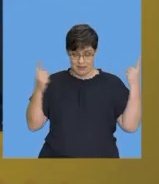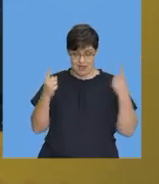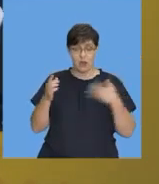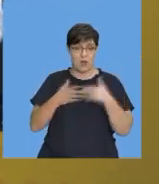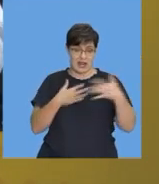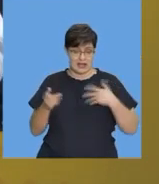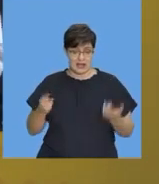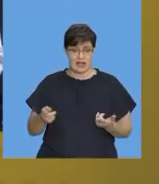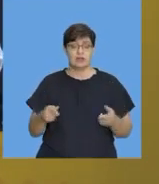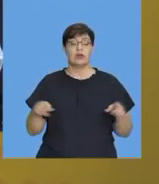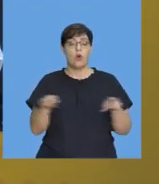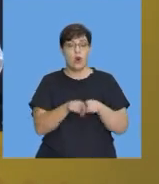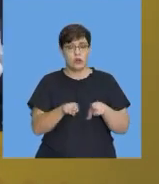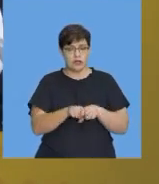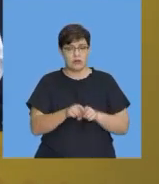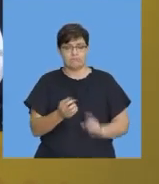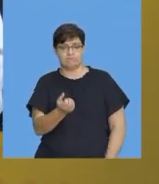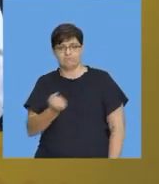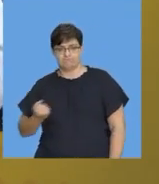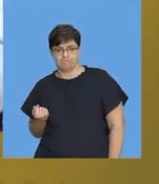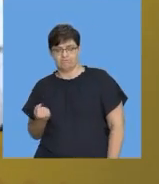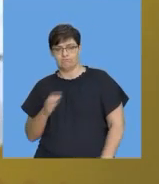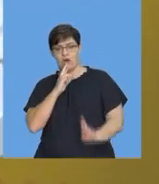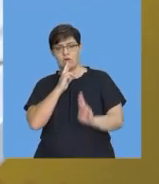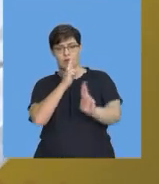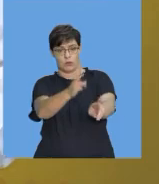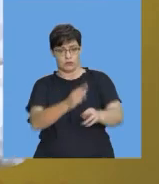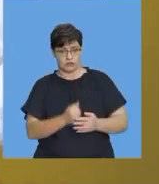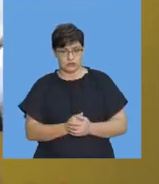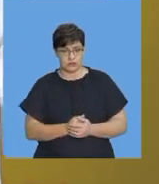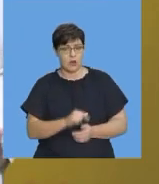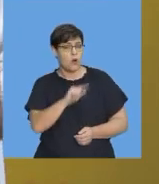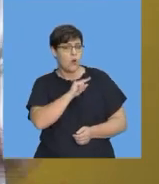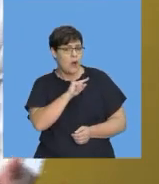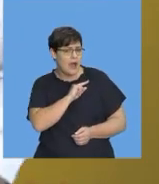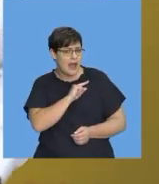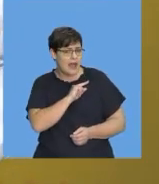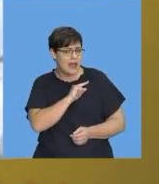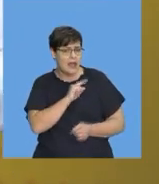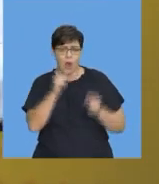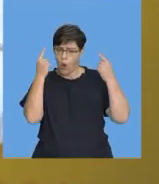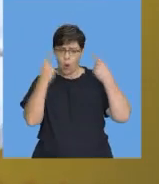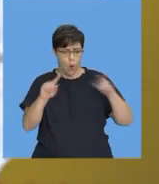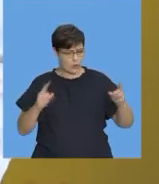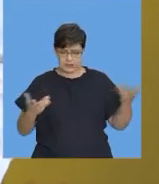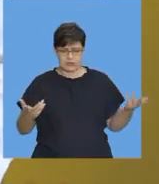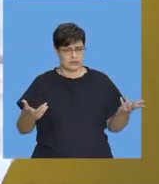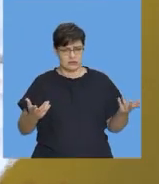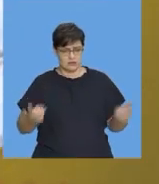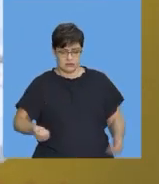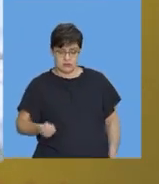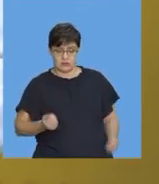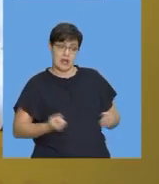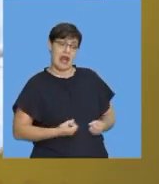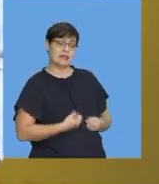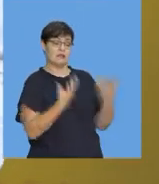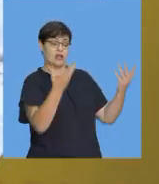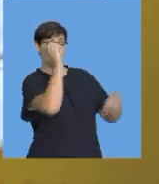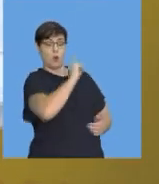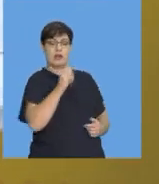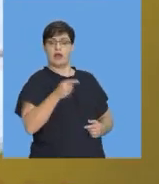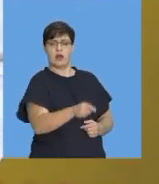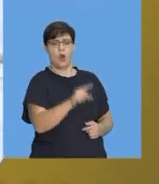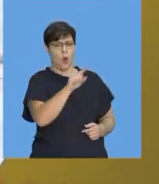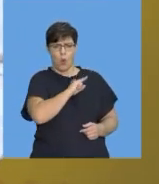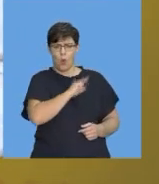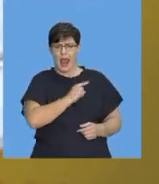a withheld report, meaning that the auditors are not prepared to express an opinion because of